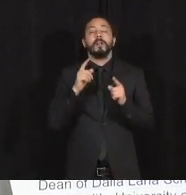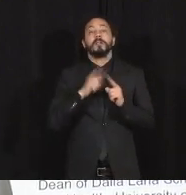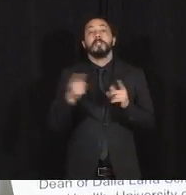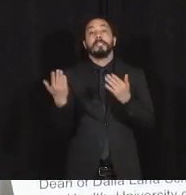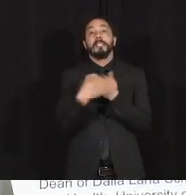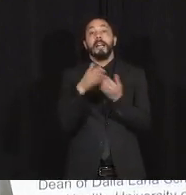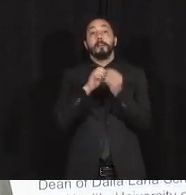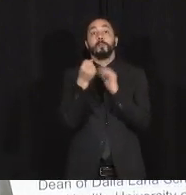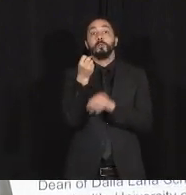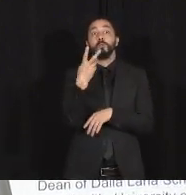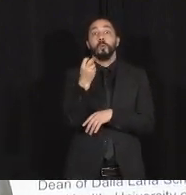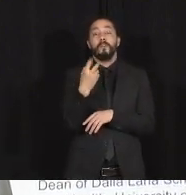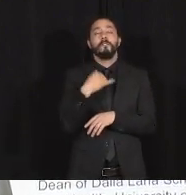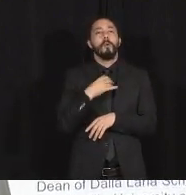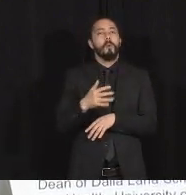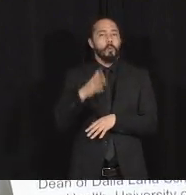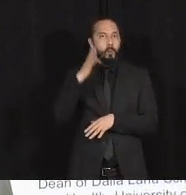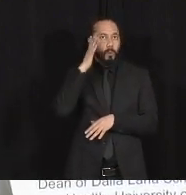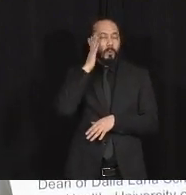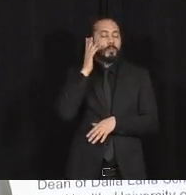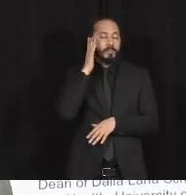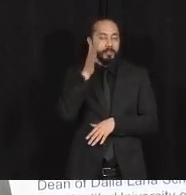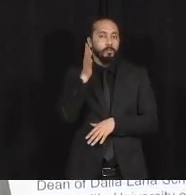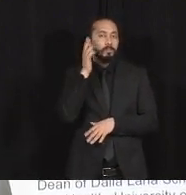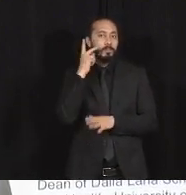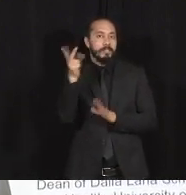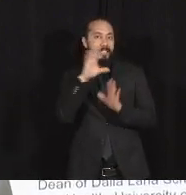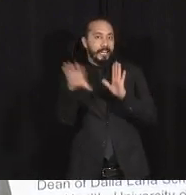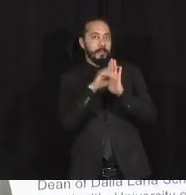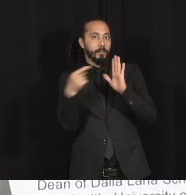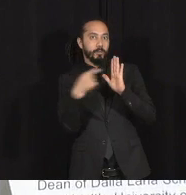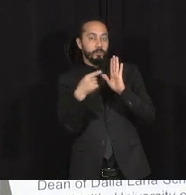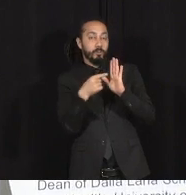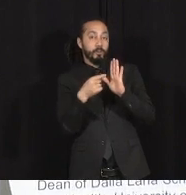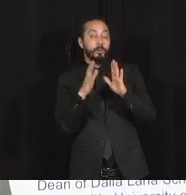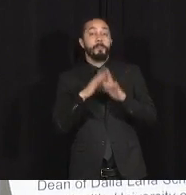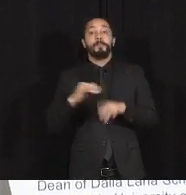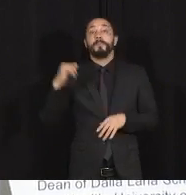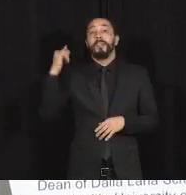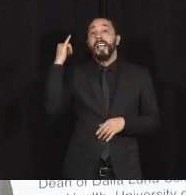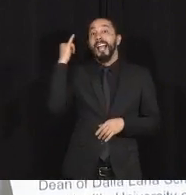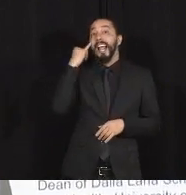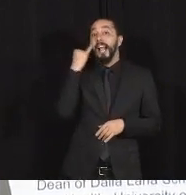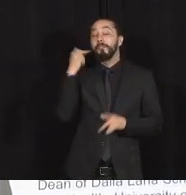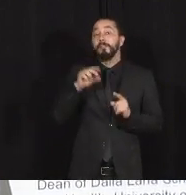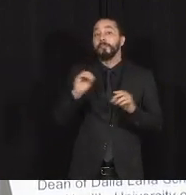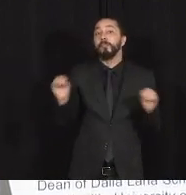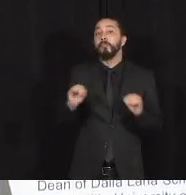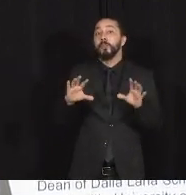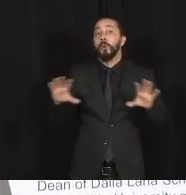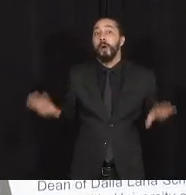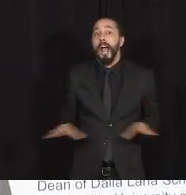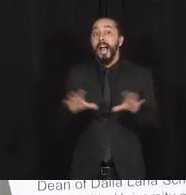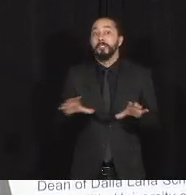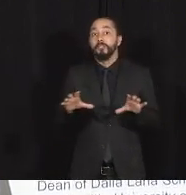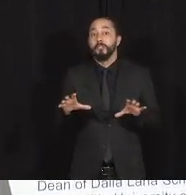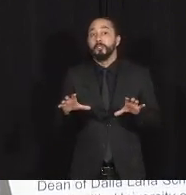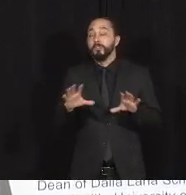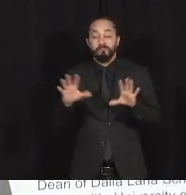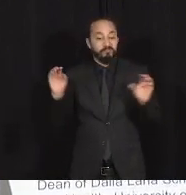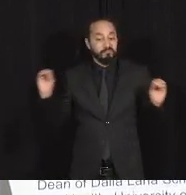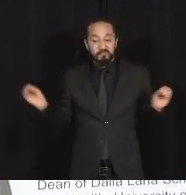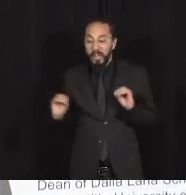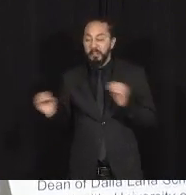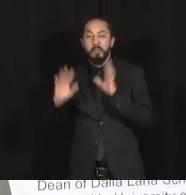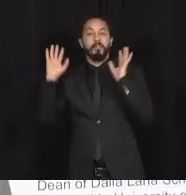Had we taken no action, again, even within the short 30-day period between here and now, you'd be looking